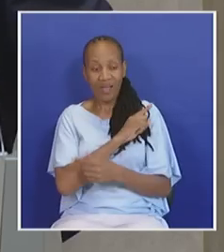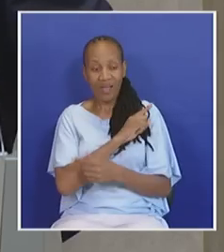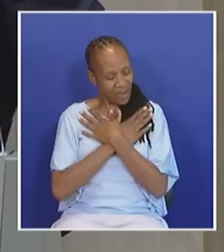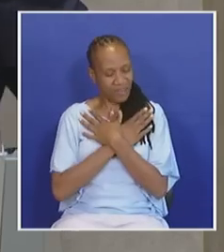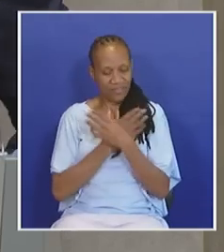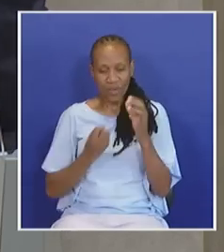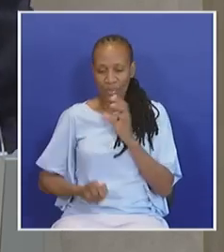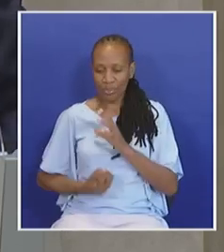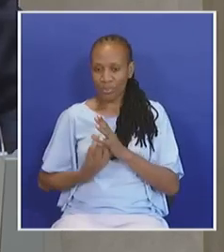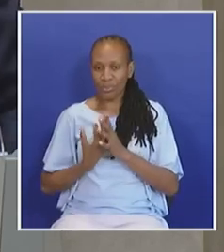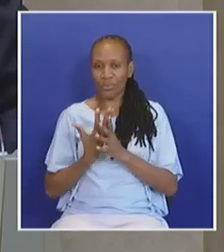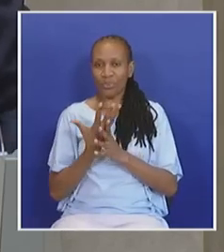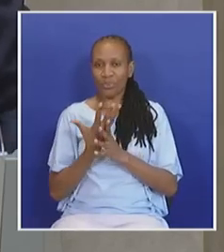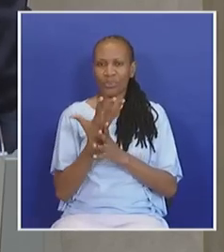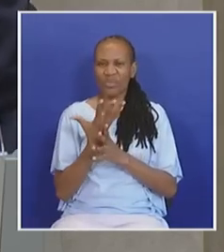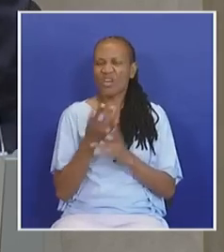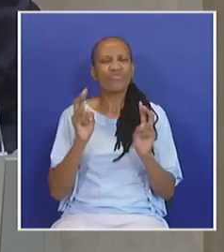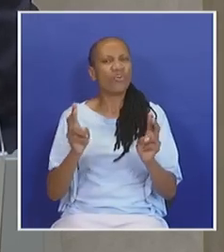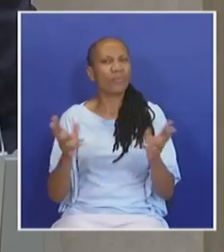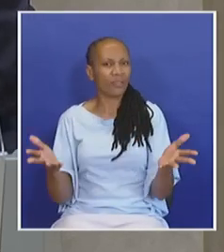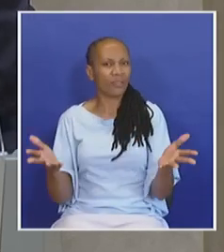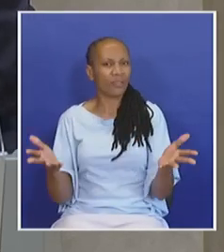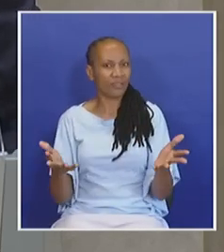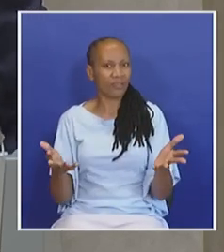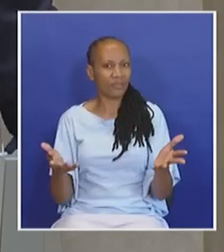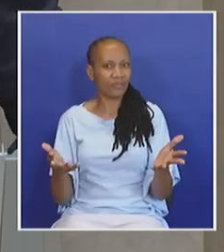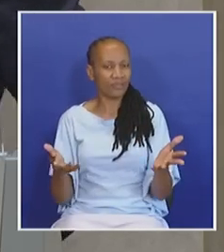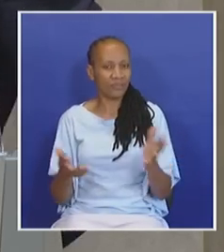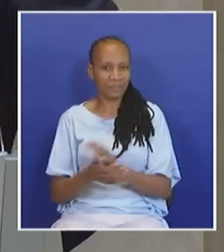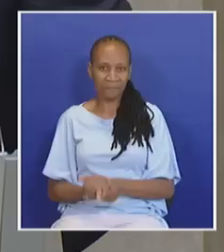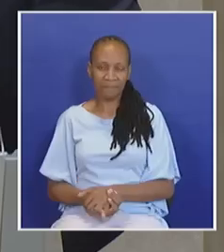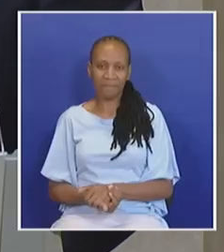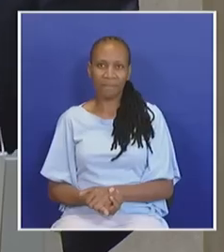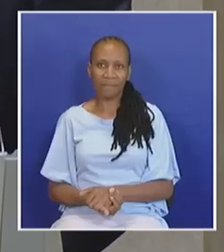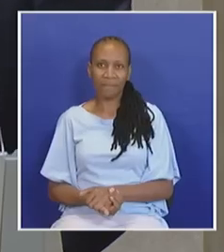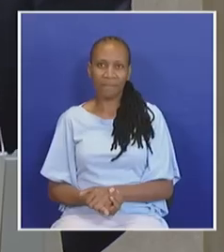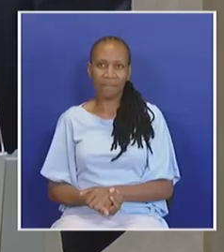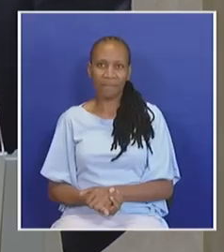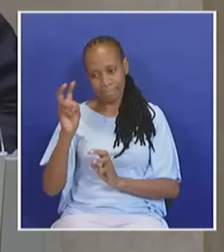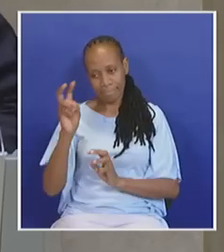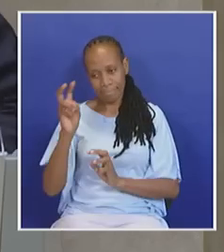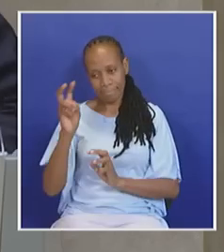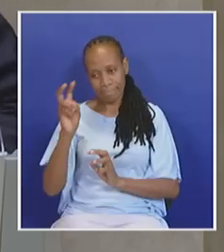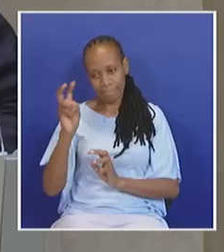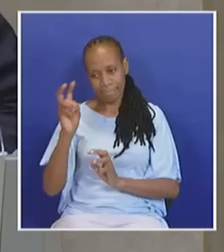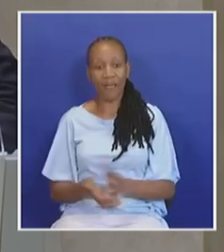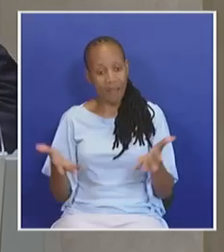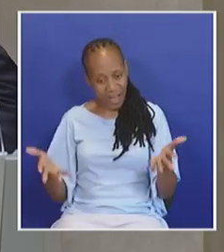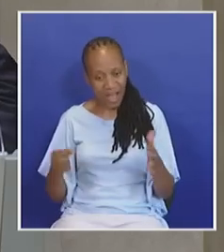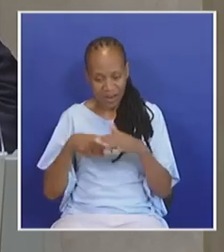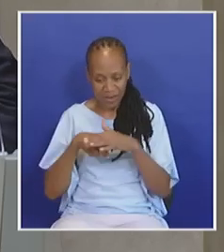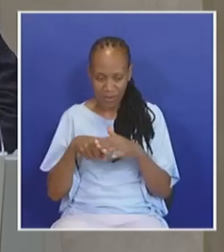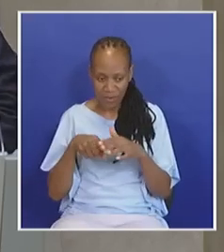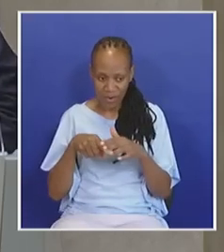human heart than its opposite," end quote. Whilst our democracy has only entered